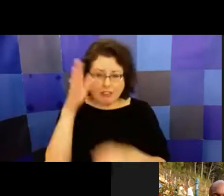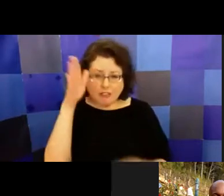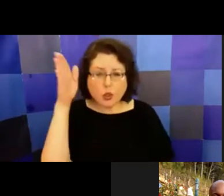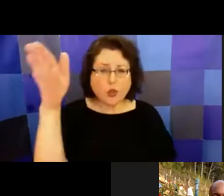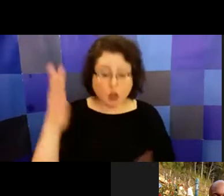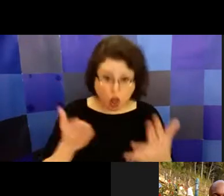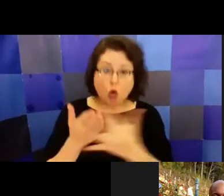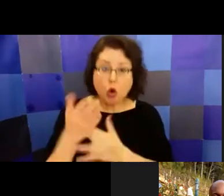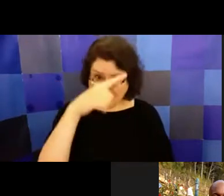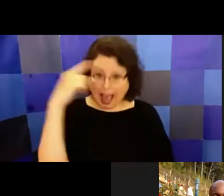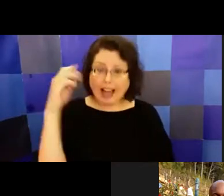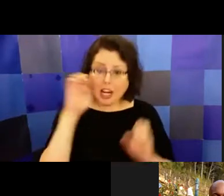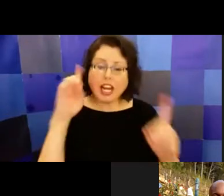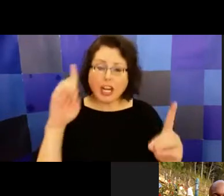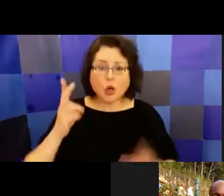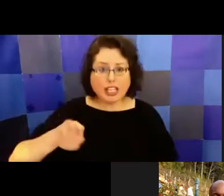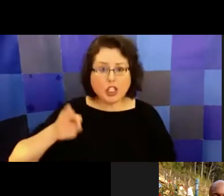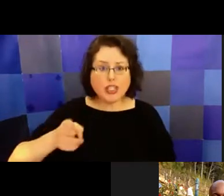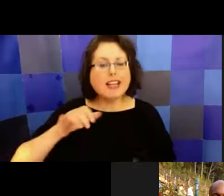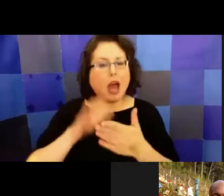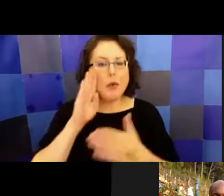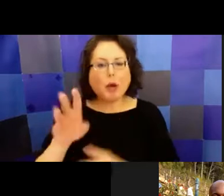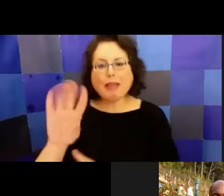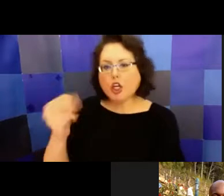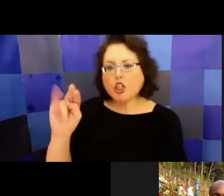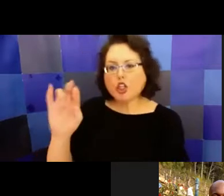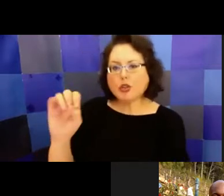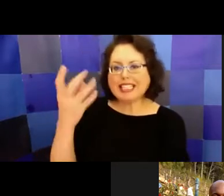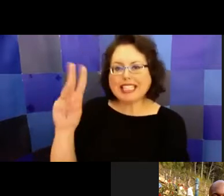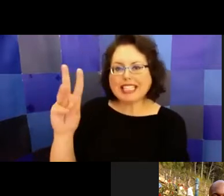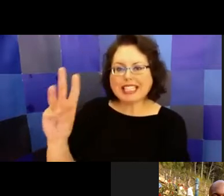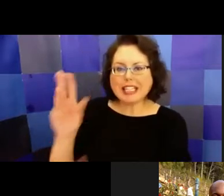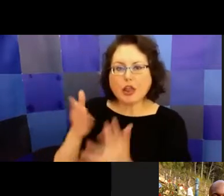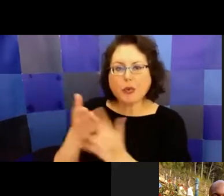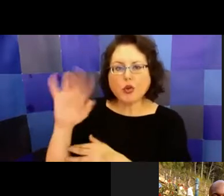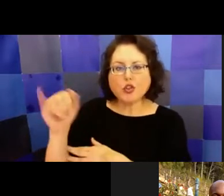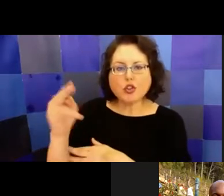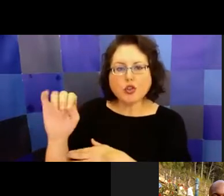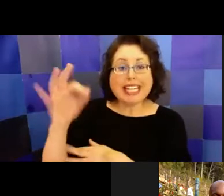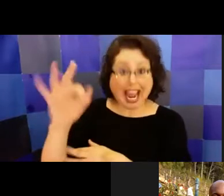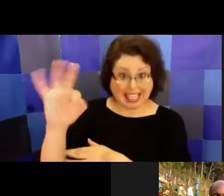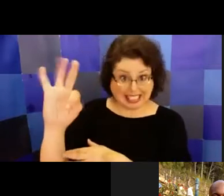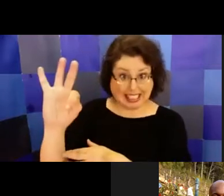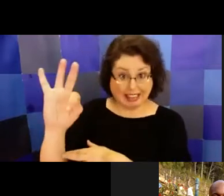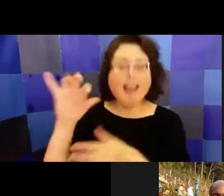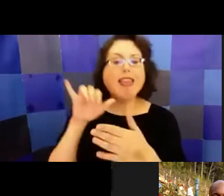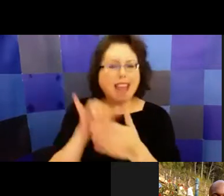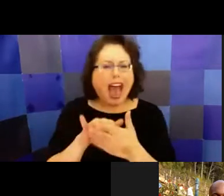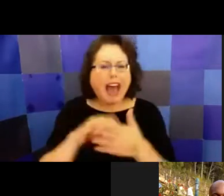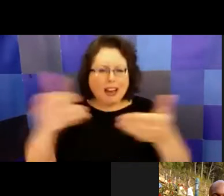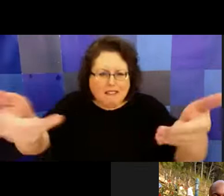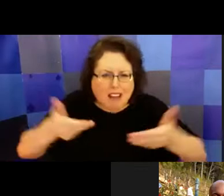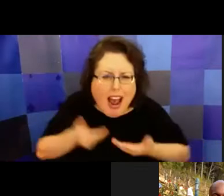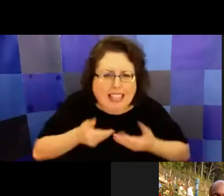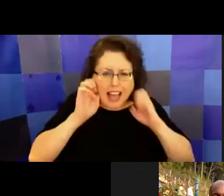Educational Histories, and it will take place June 16th through the 19th. Our theme invites education historians to